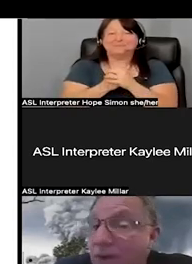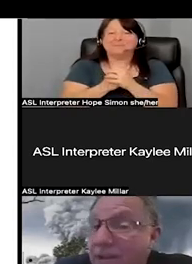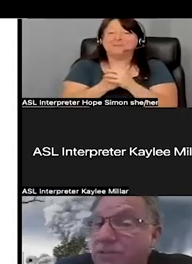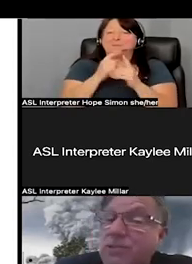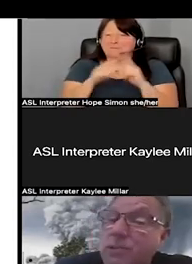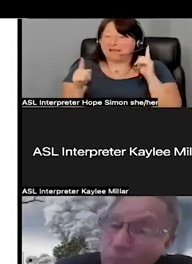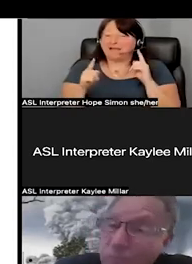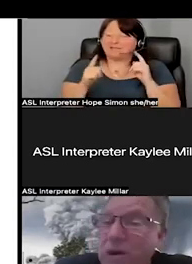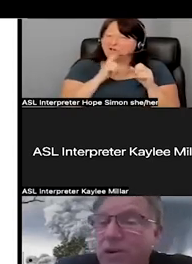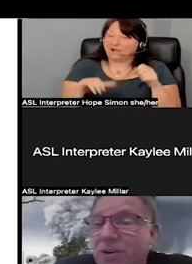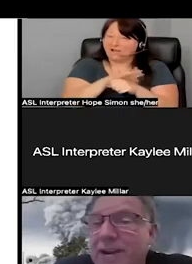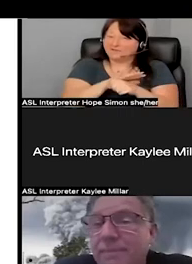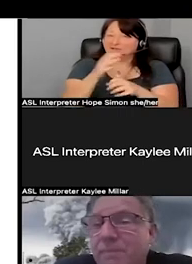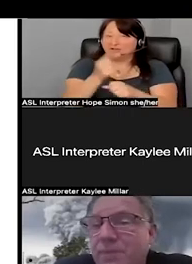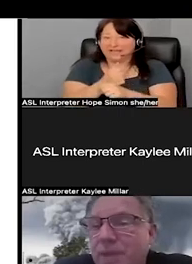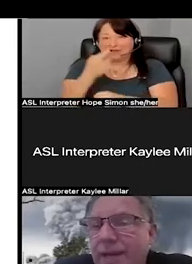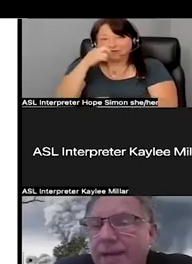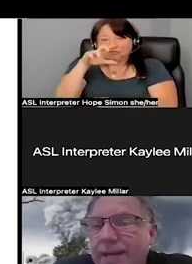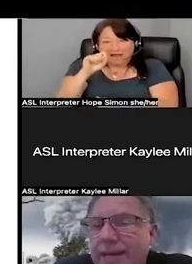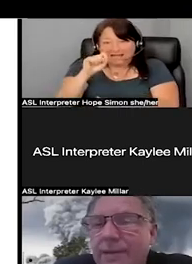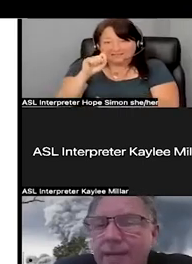also get grants to prepare your grant.